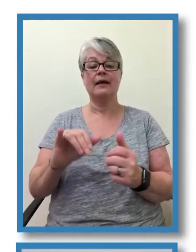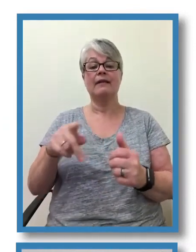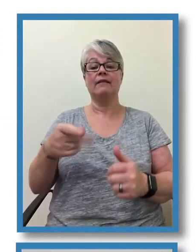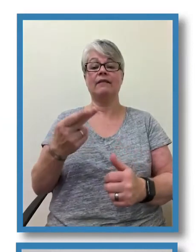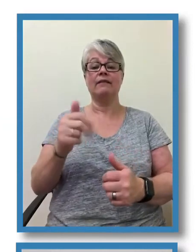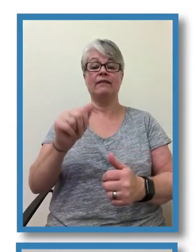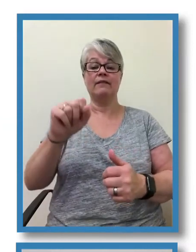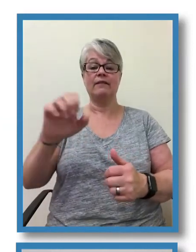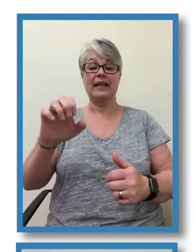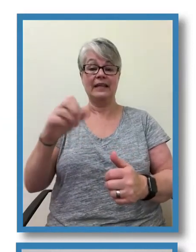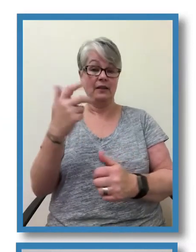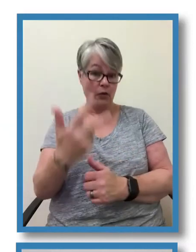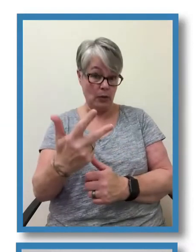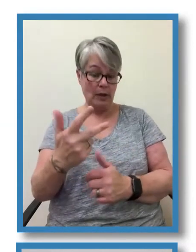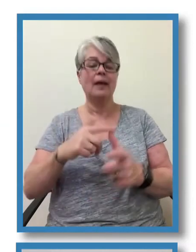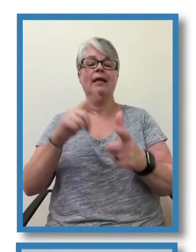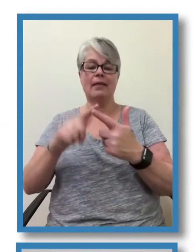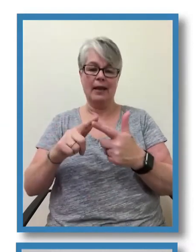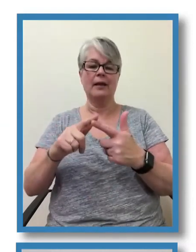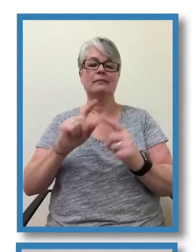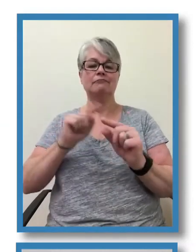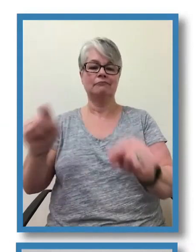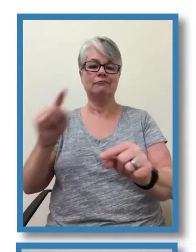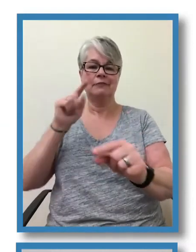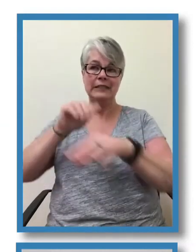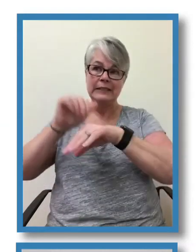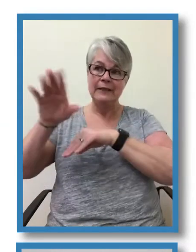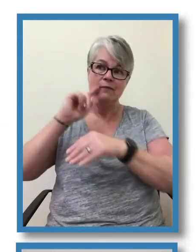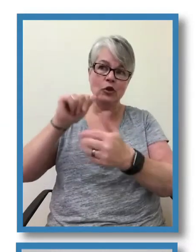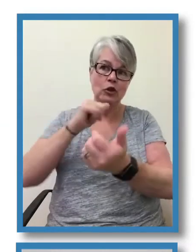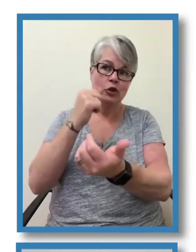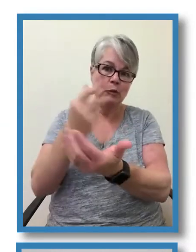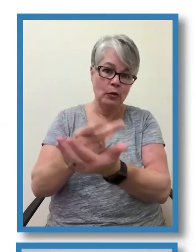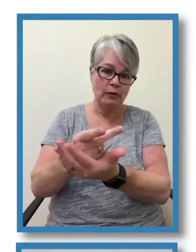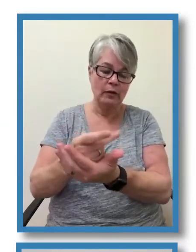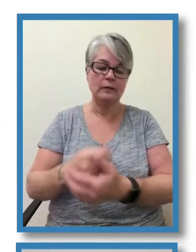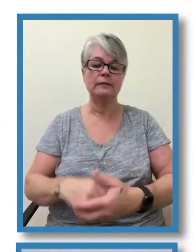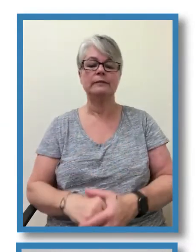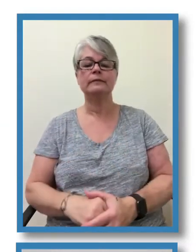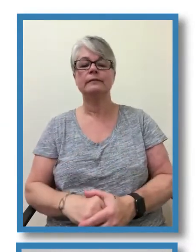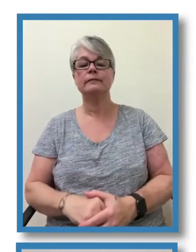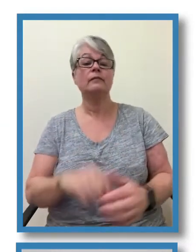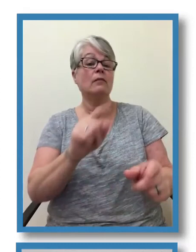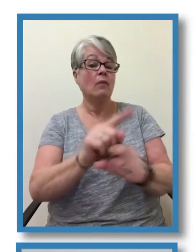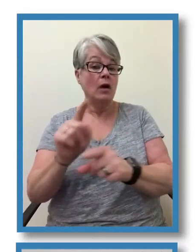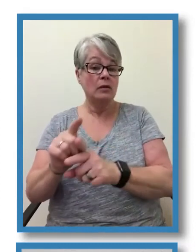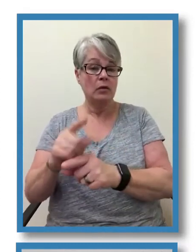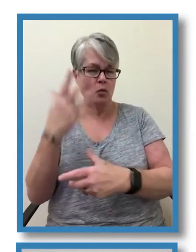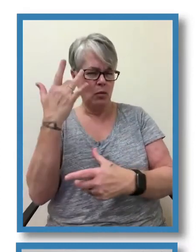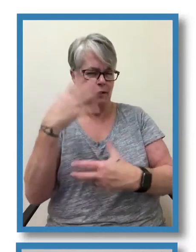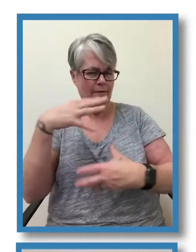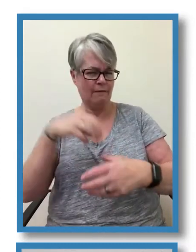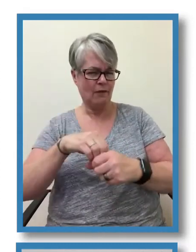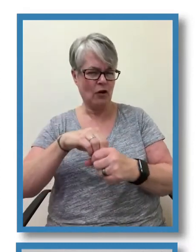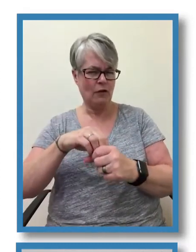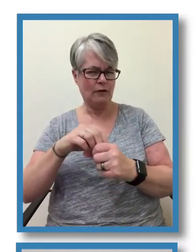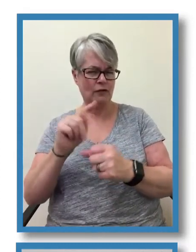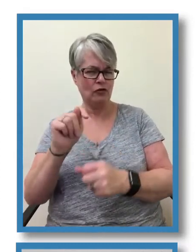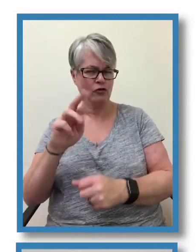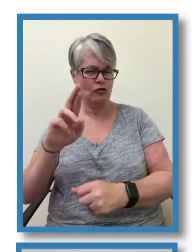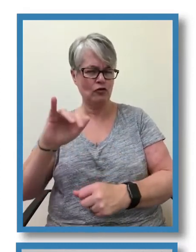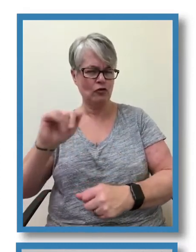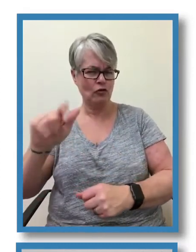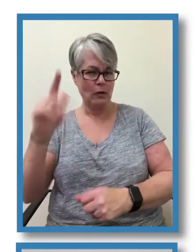my contribution to the research. So this is often the thing that motivates it. There are trials. This is an